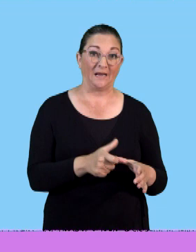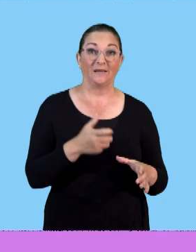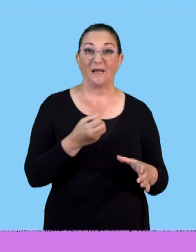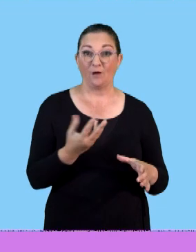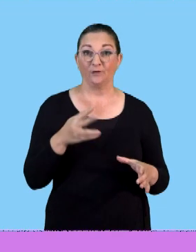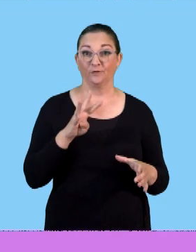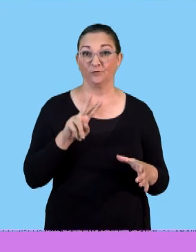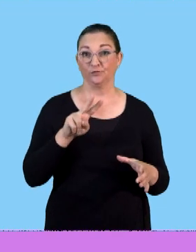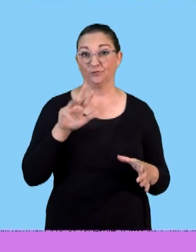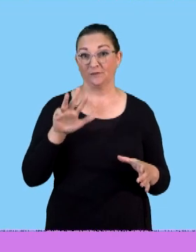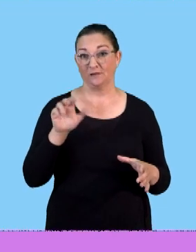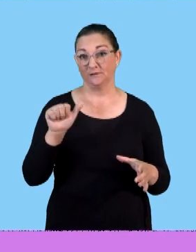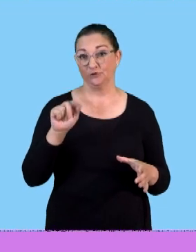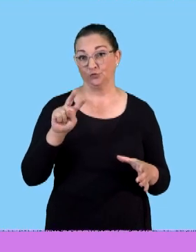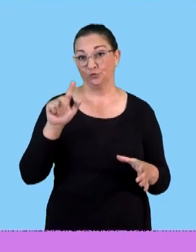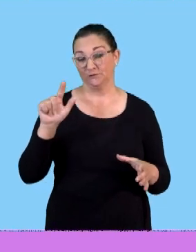a cost of